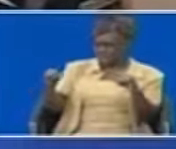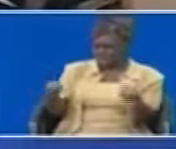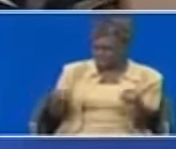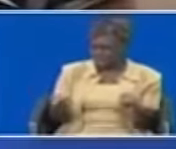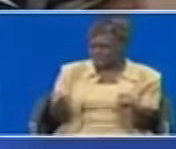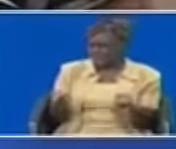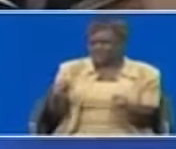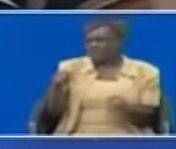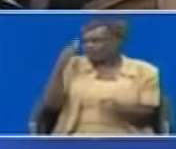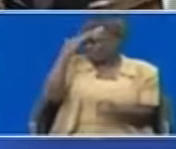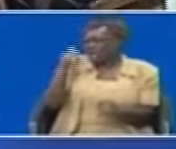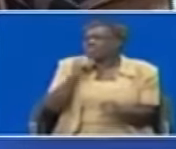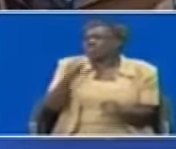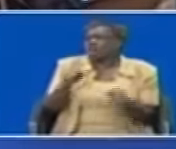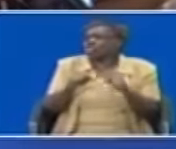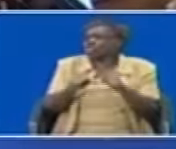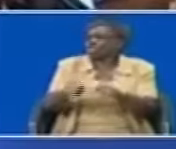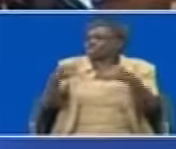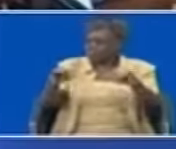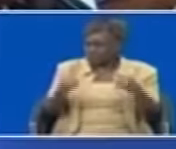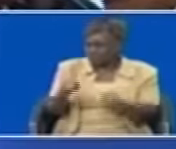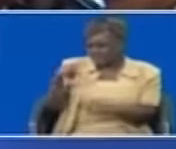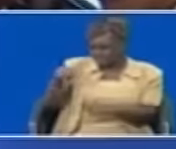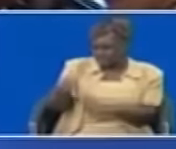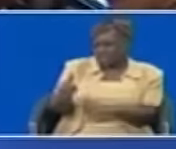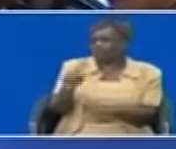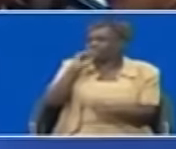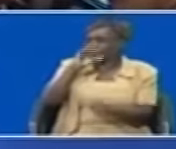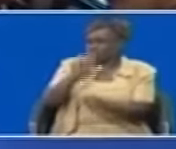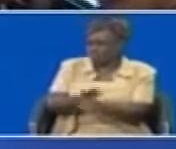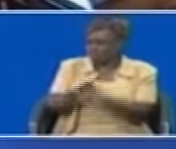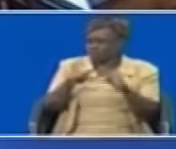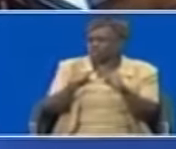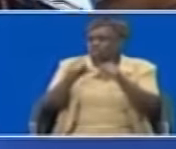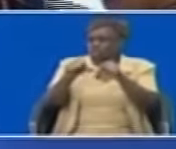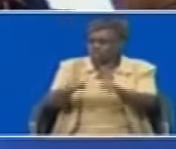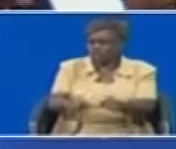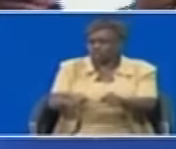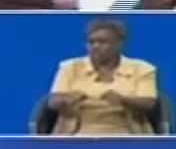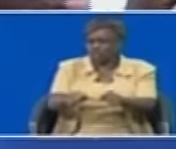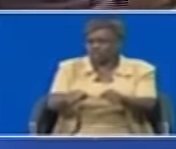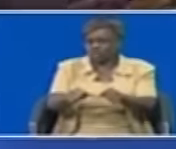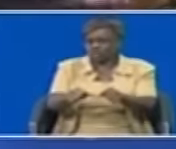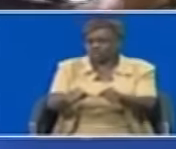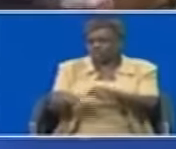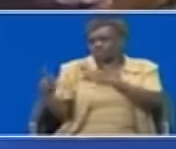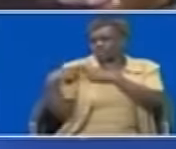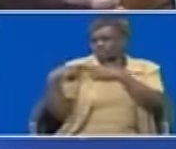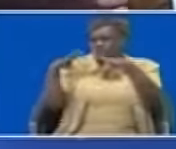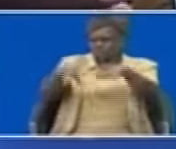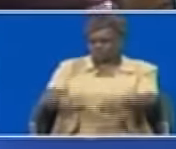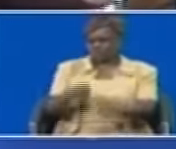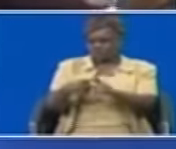Why did they not continue to implement? Because they also promised to continue to carry their baton from where I